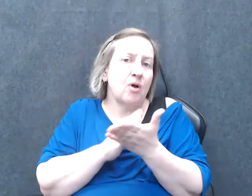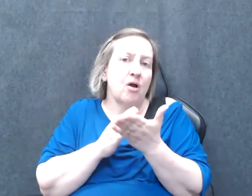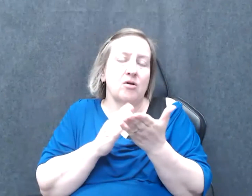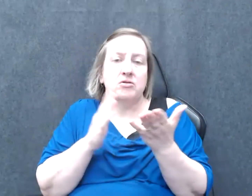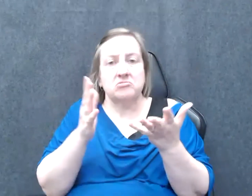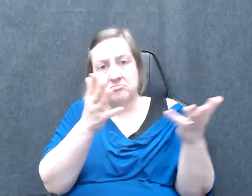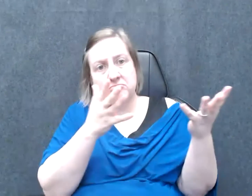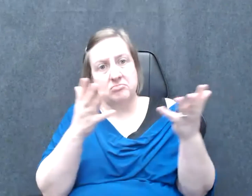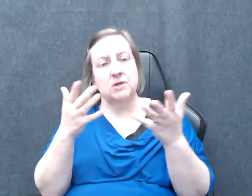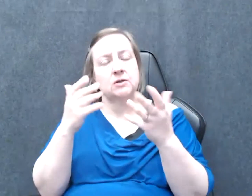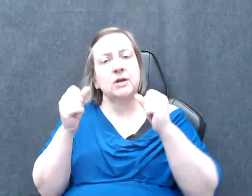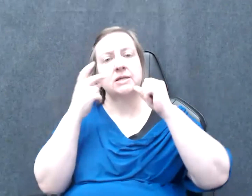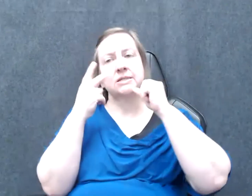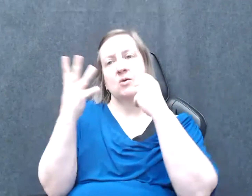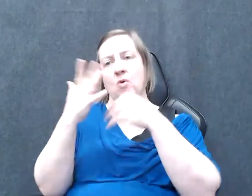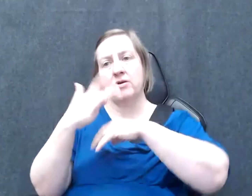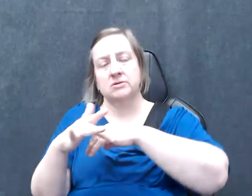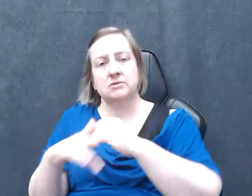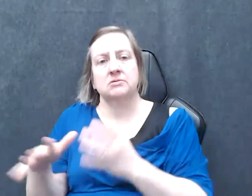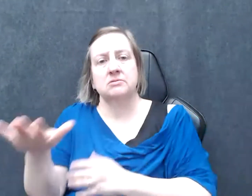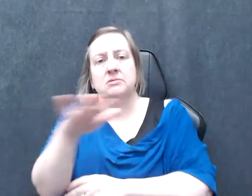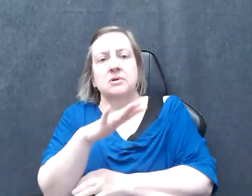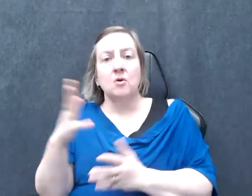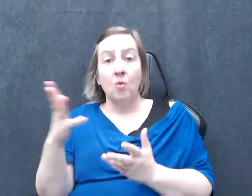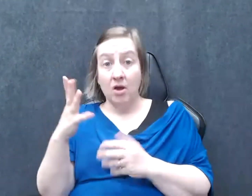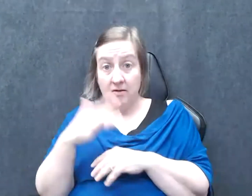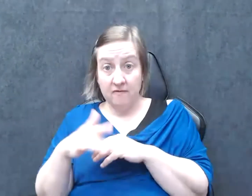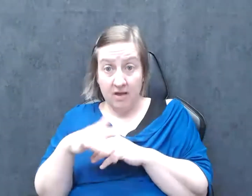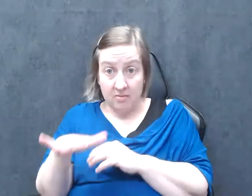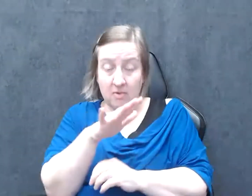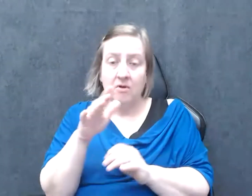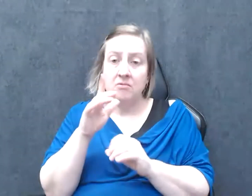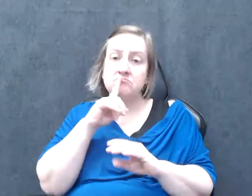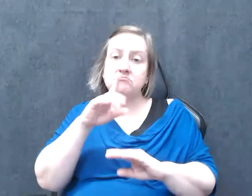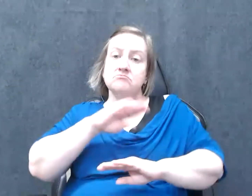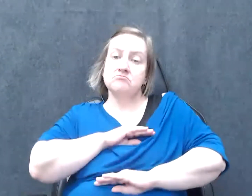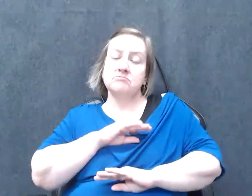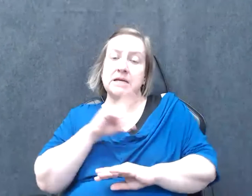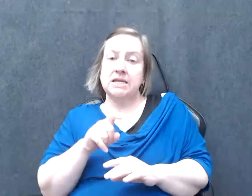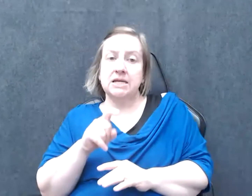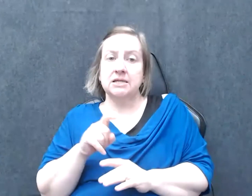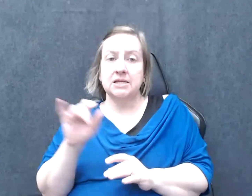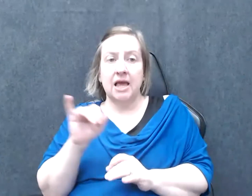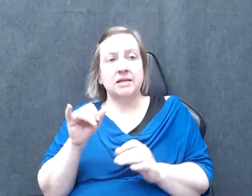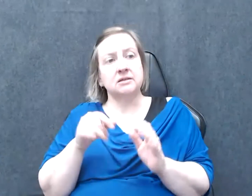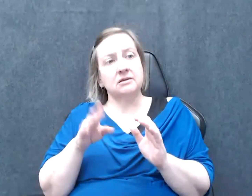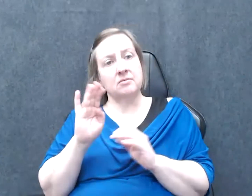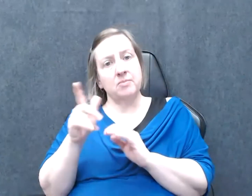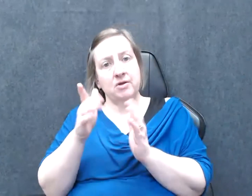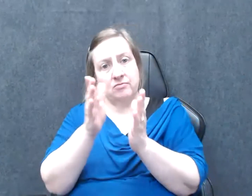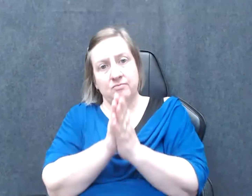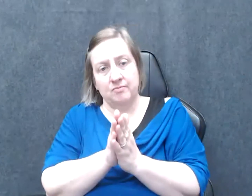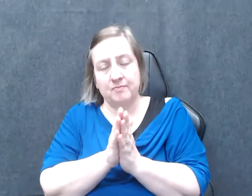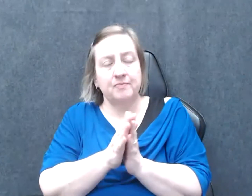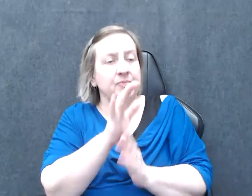actually see what's out there and whether what's out there meets the needs as articulated in the bill. and